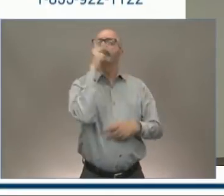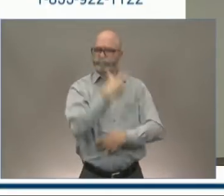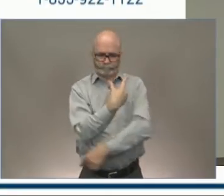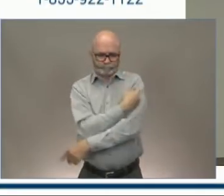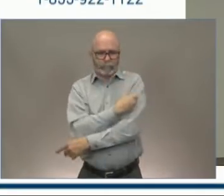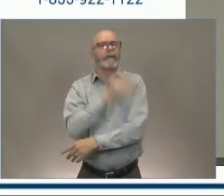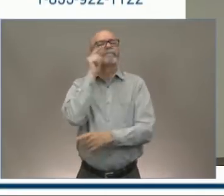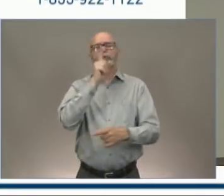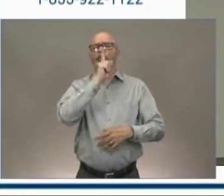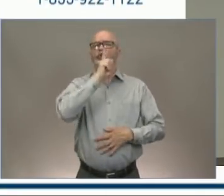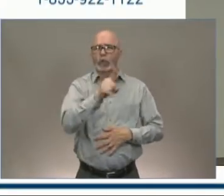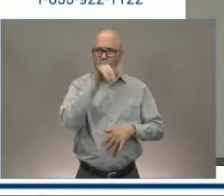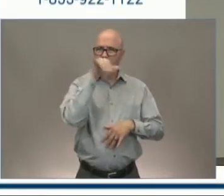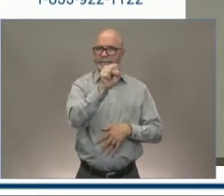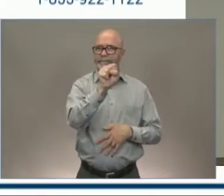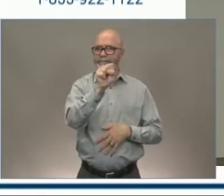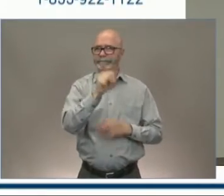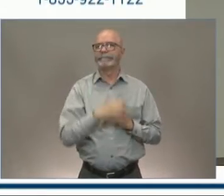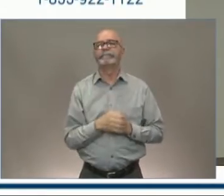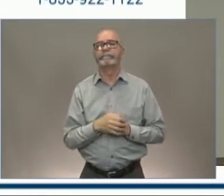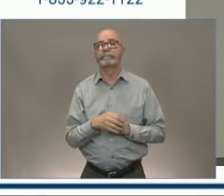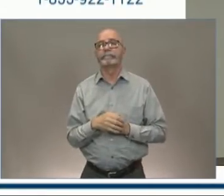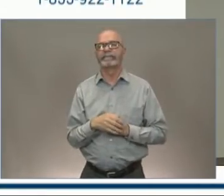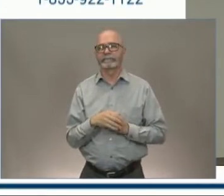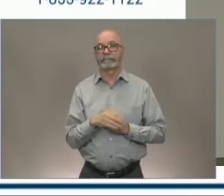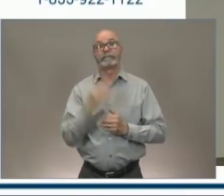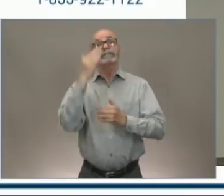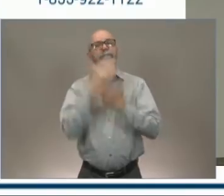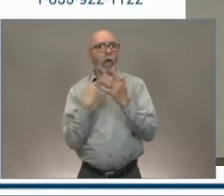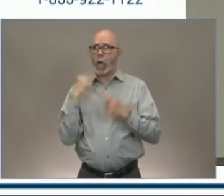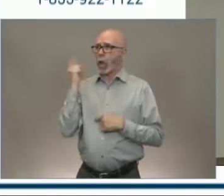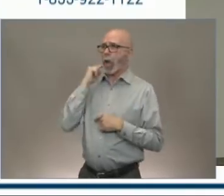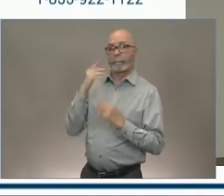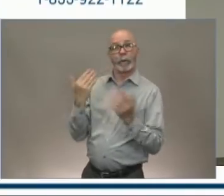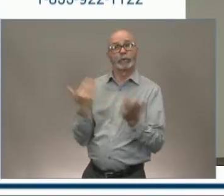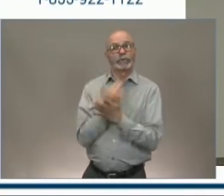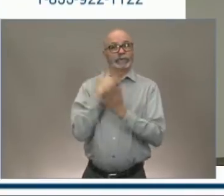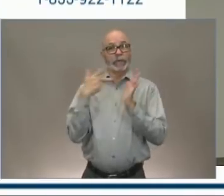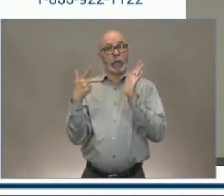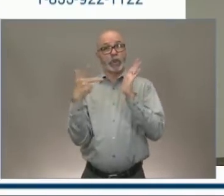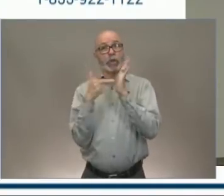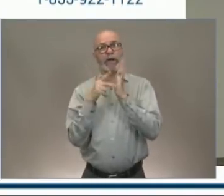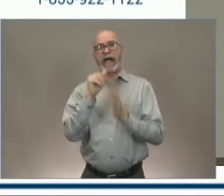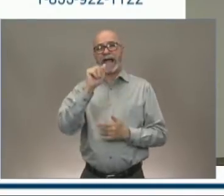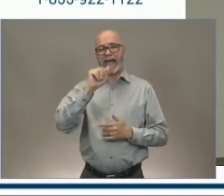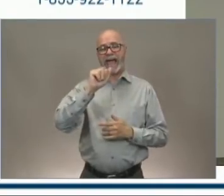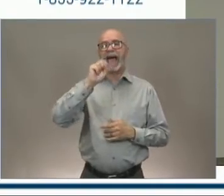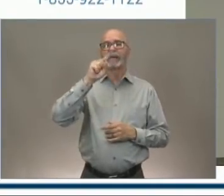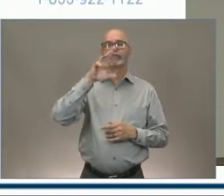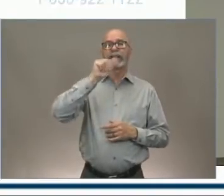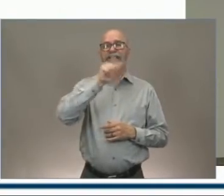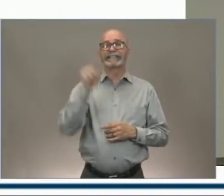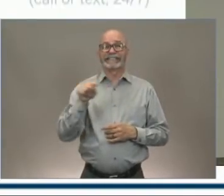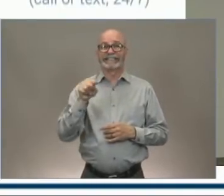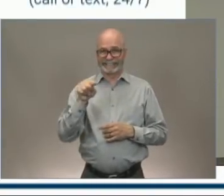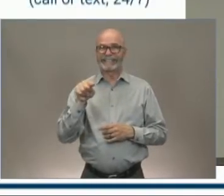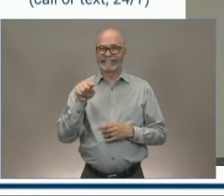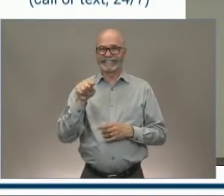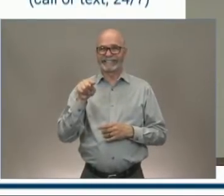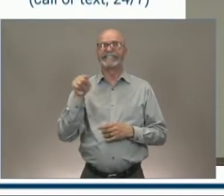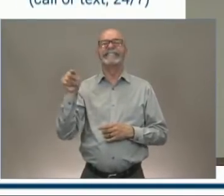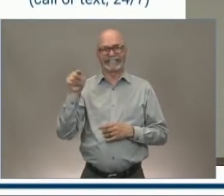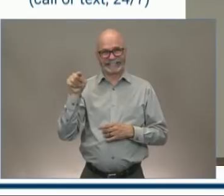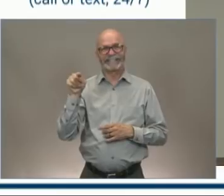the third vaccine was licensed in Canada on last Friday, the AstraZeneca vaccine. AstraZeneca